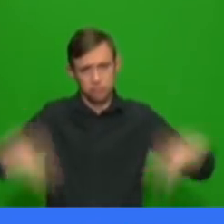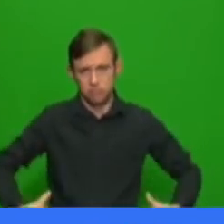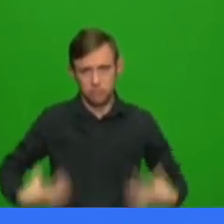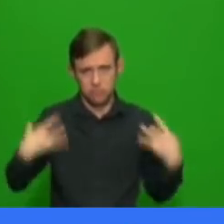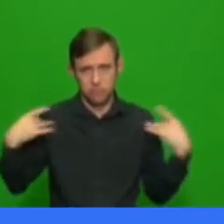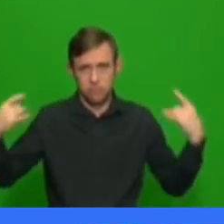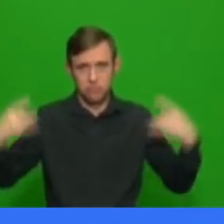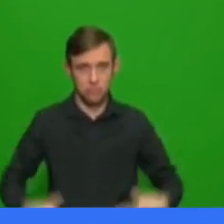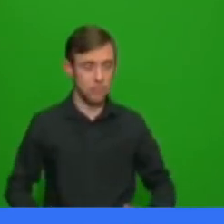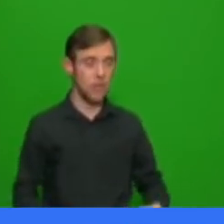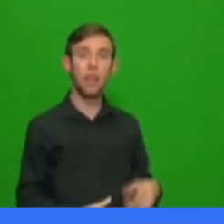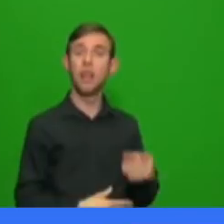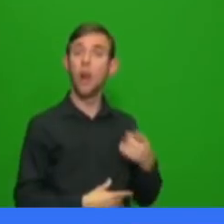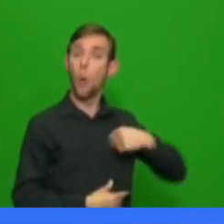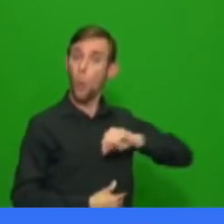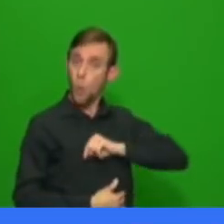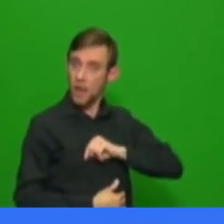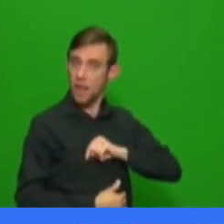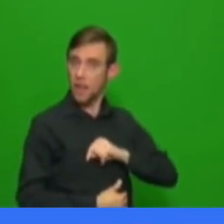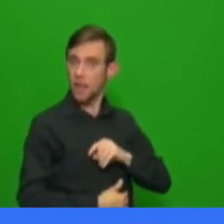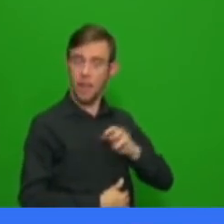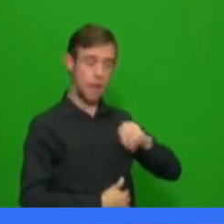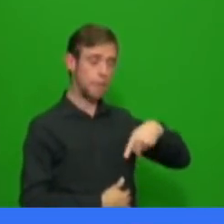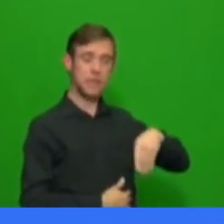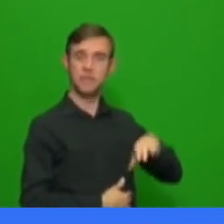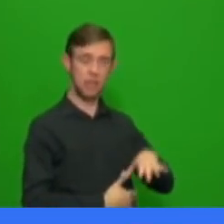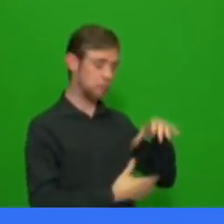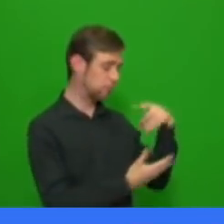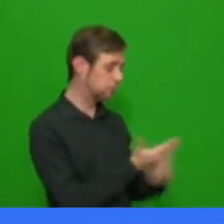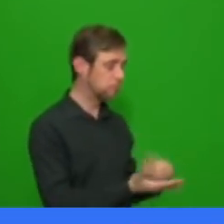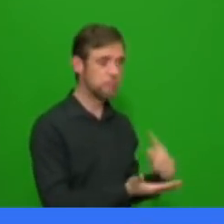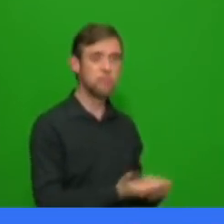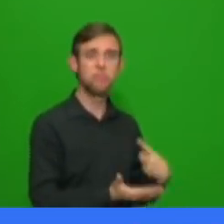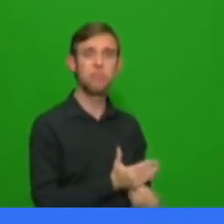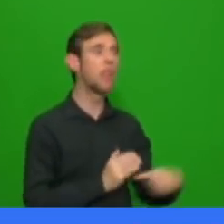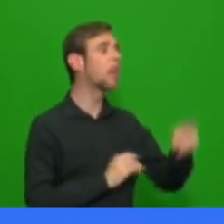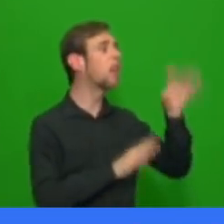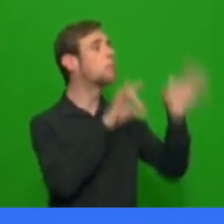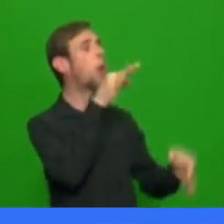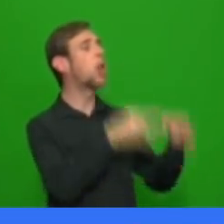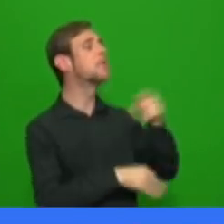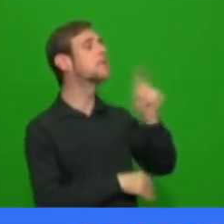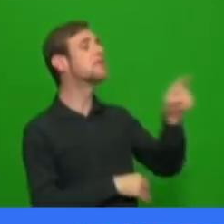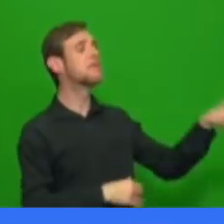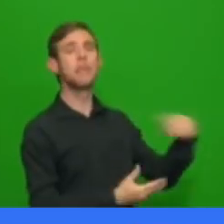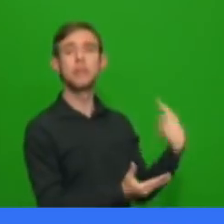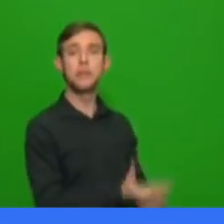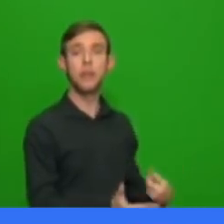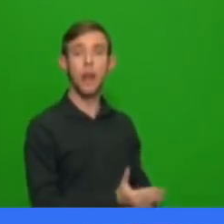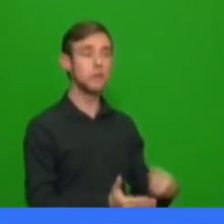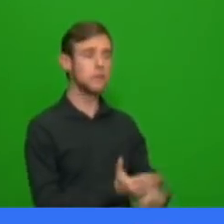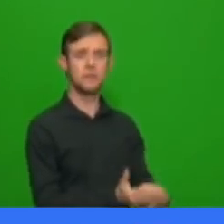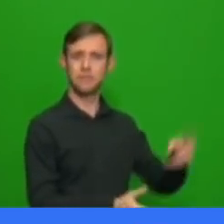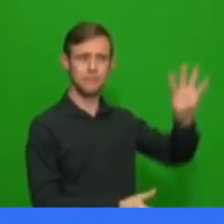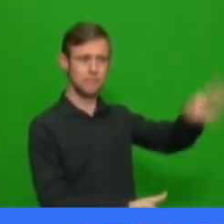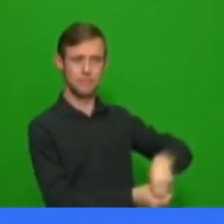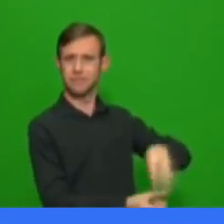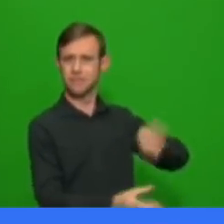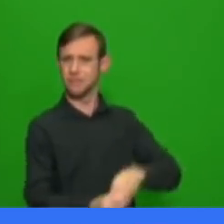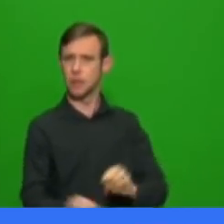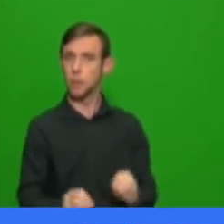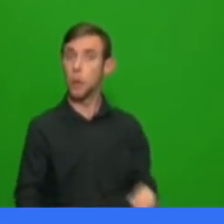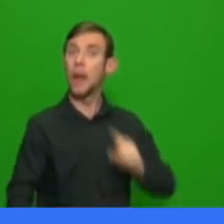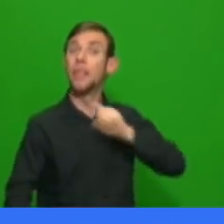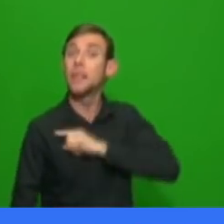monetary policy stance, we do not bring politics in, which is why we have economists and